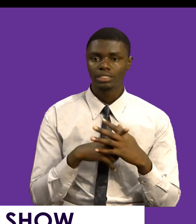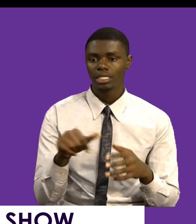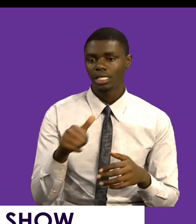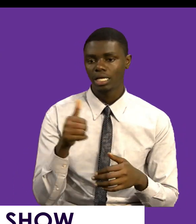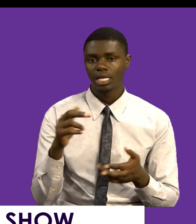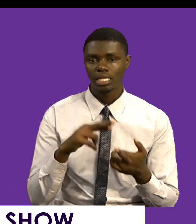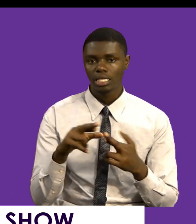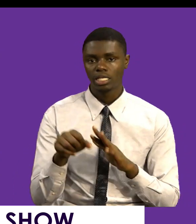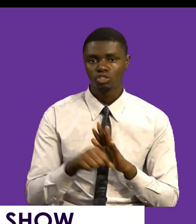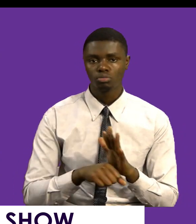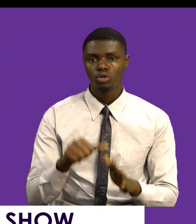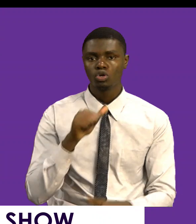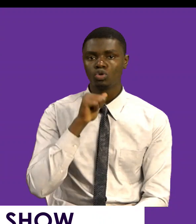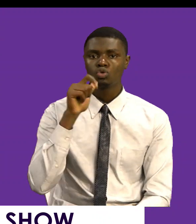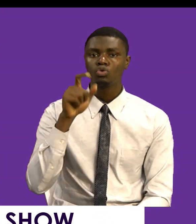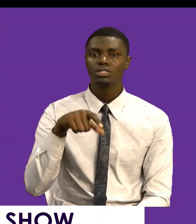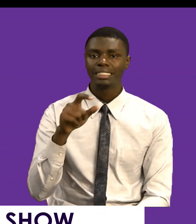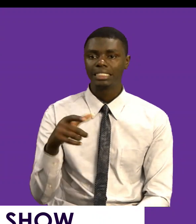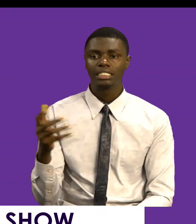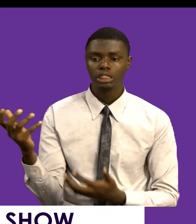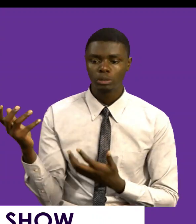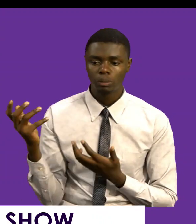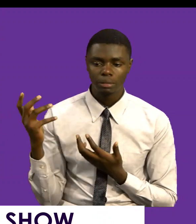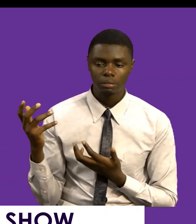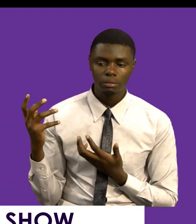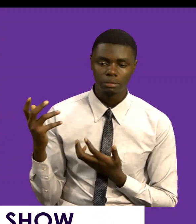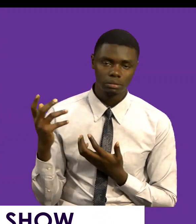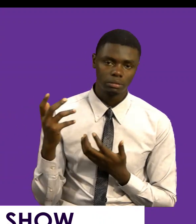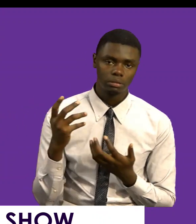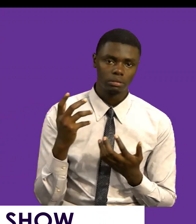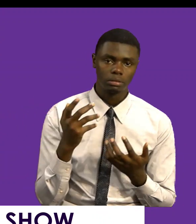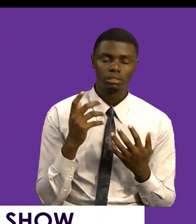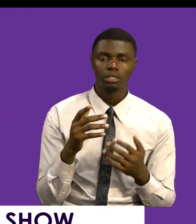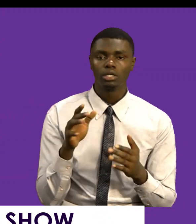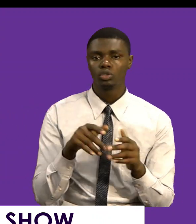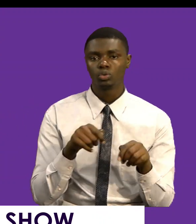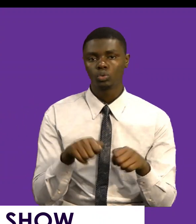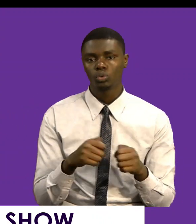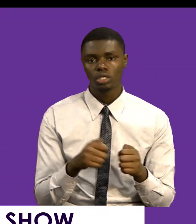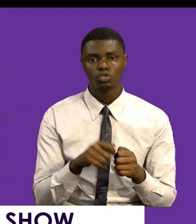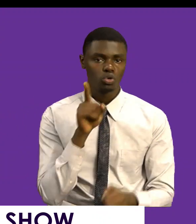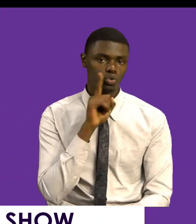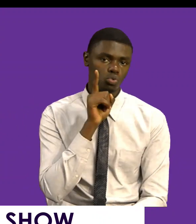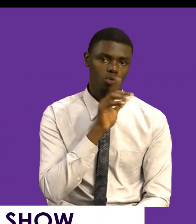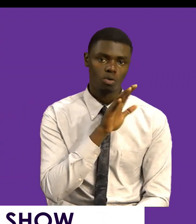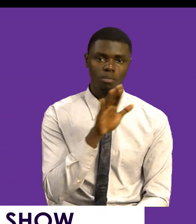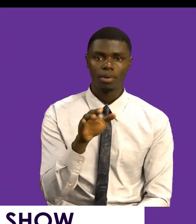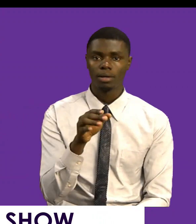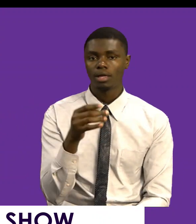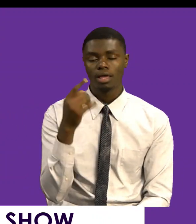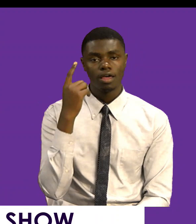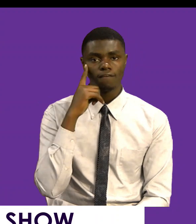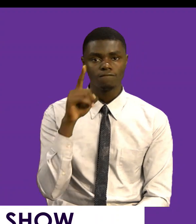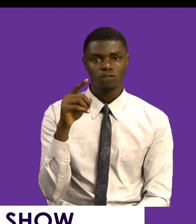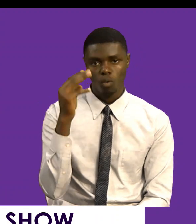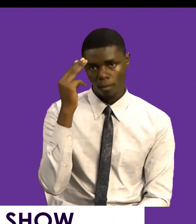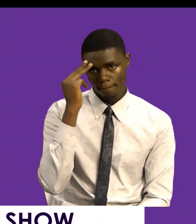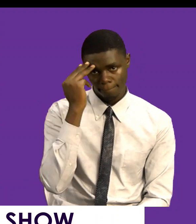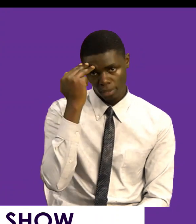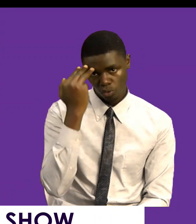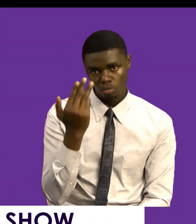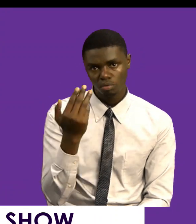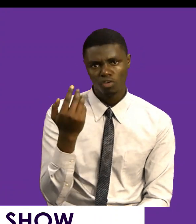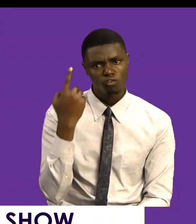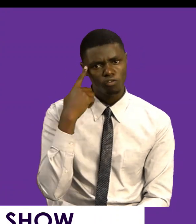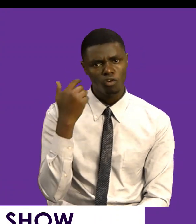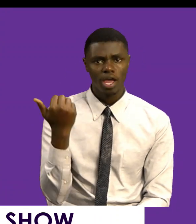don't need to, bring this car to mess your tomorrow. And in case of medals, yeah, in case of